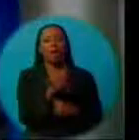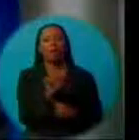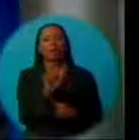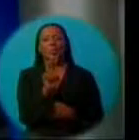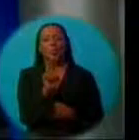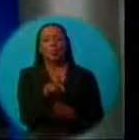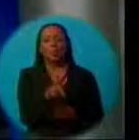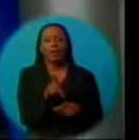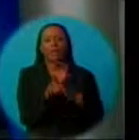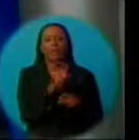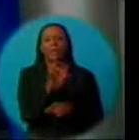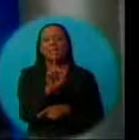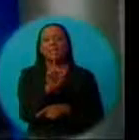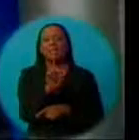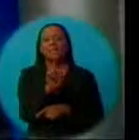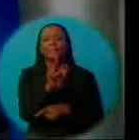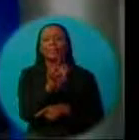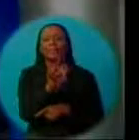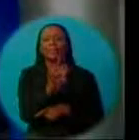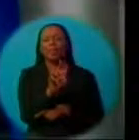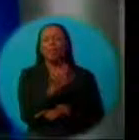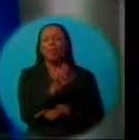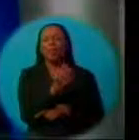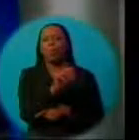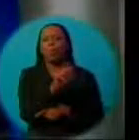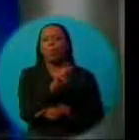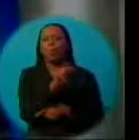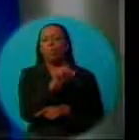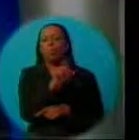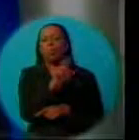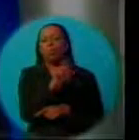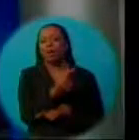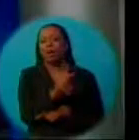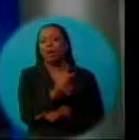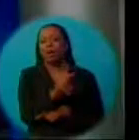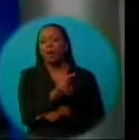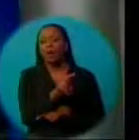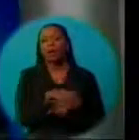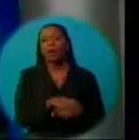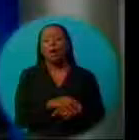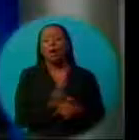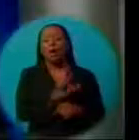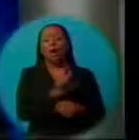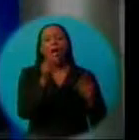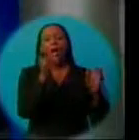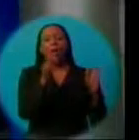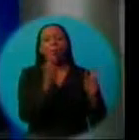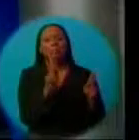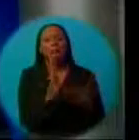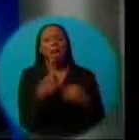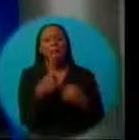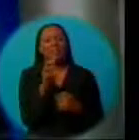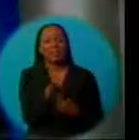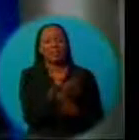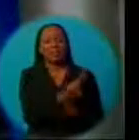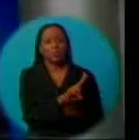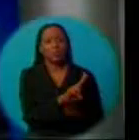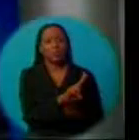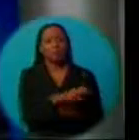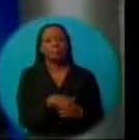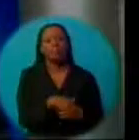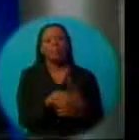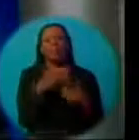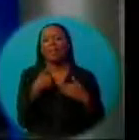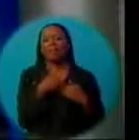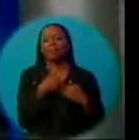from David Warner, which was part of a 146-run partnership with Daniel Smith, who made 62, as they